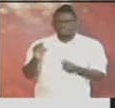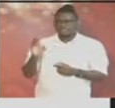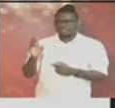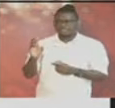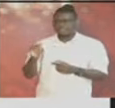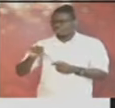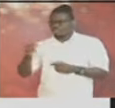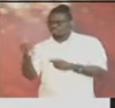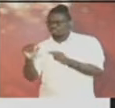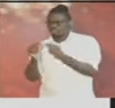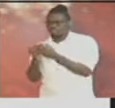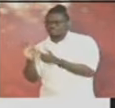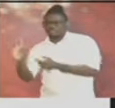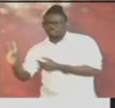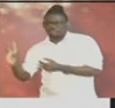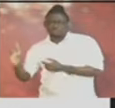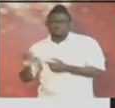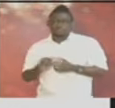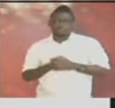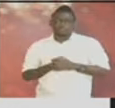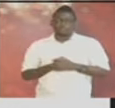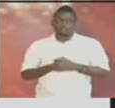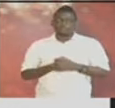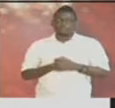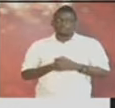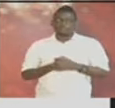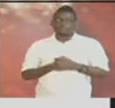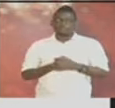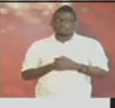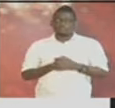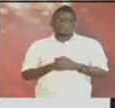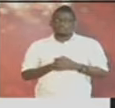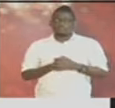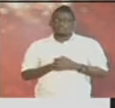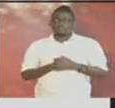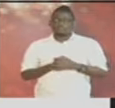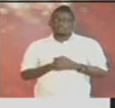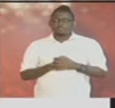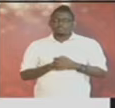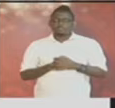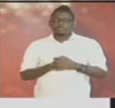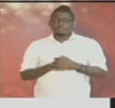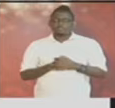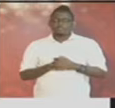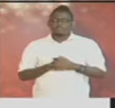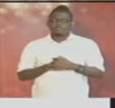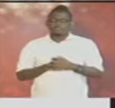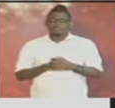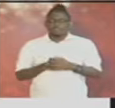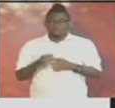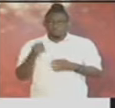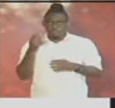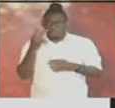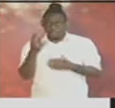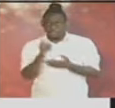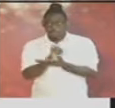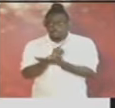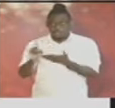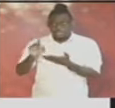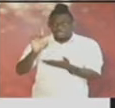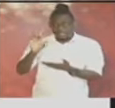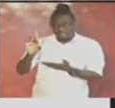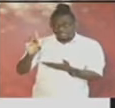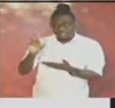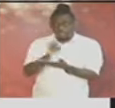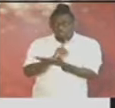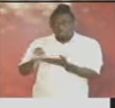cases. Looking across at the other slide now, we look at epidemiological weeks 8 and 9 first, covering the period 21st